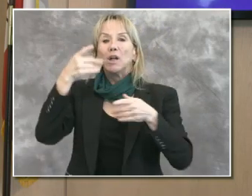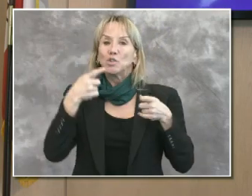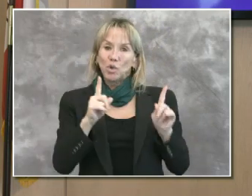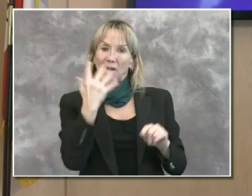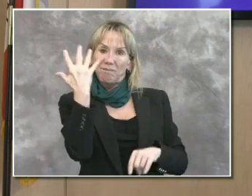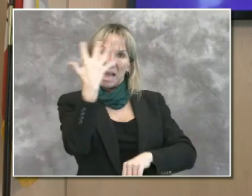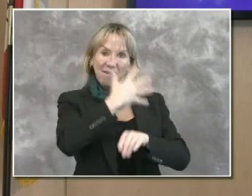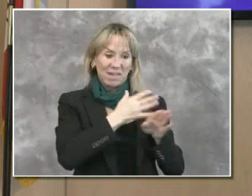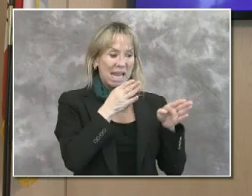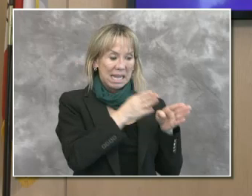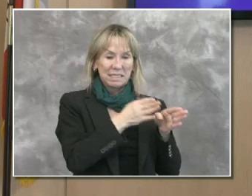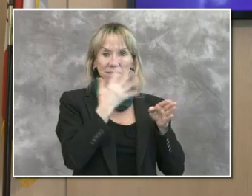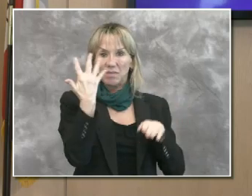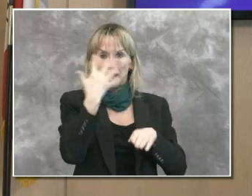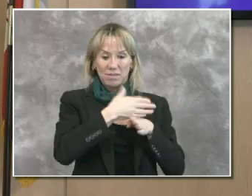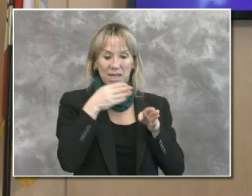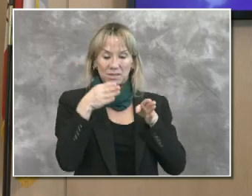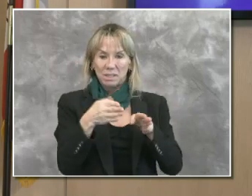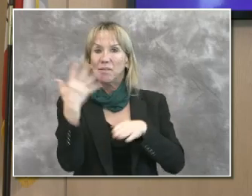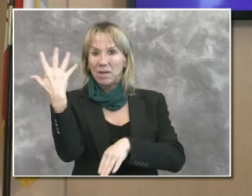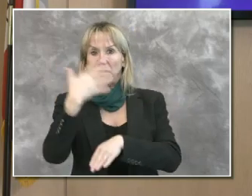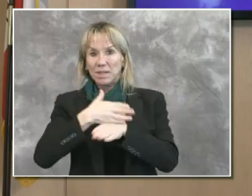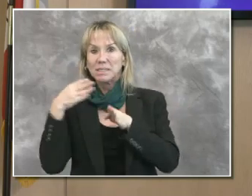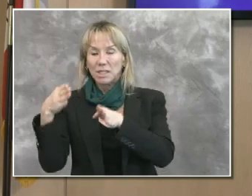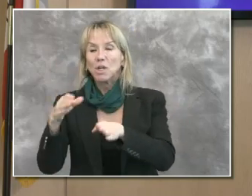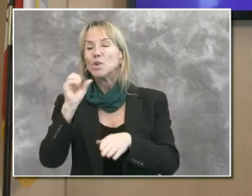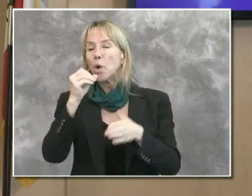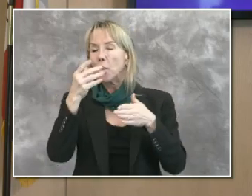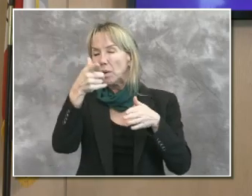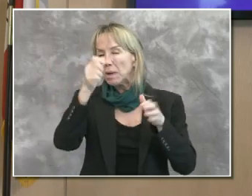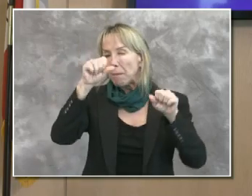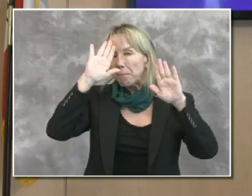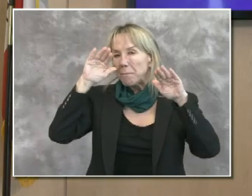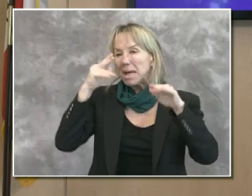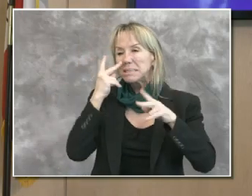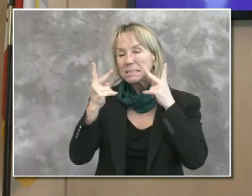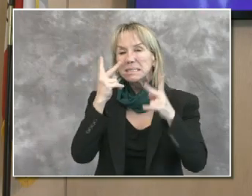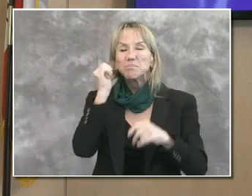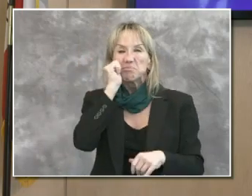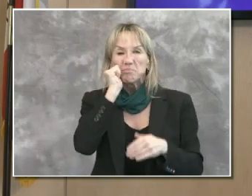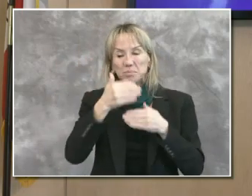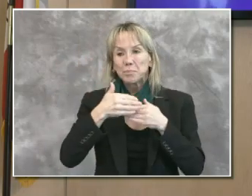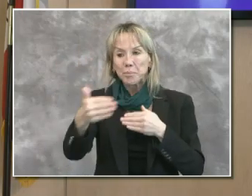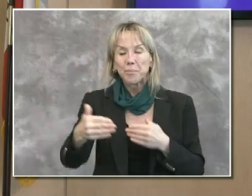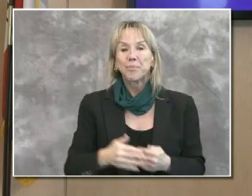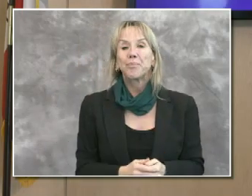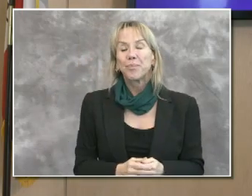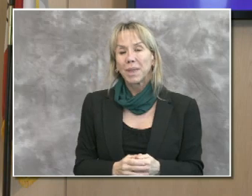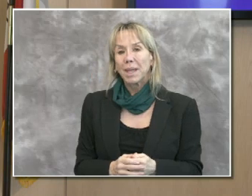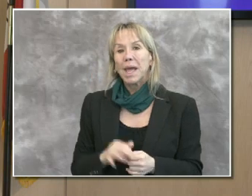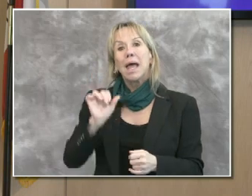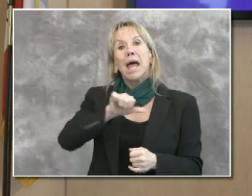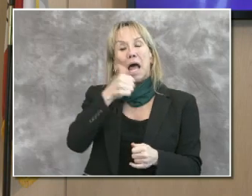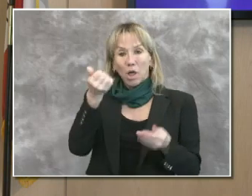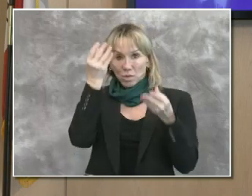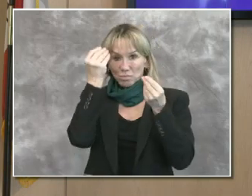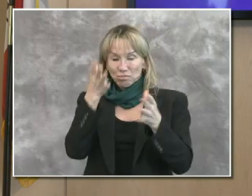and we will share those in real time moving forward. Last update relates to the homeless. We